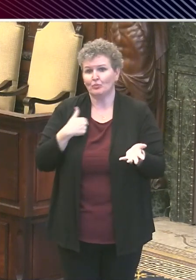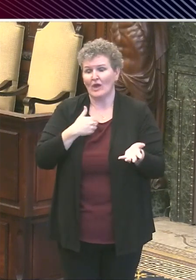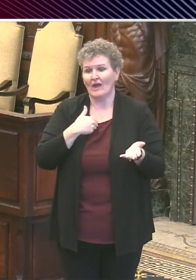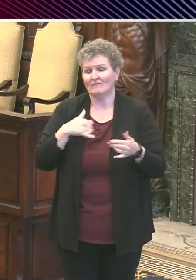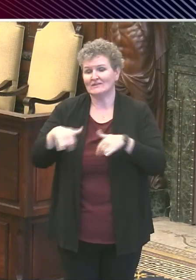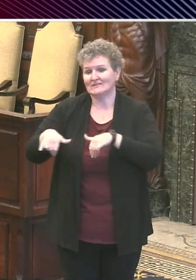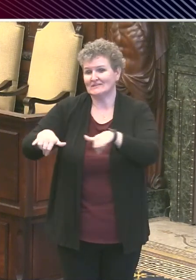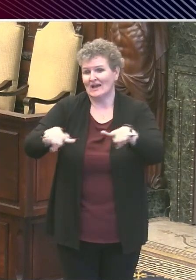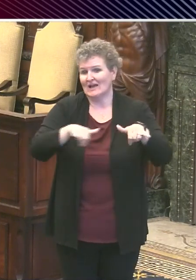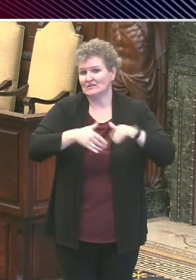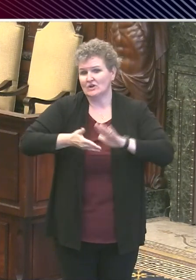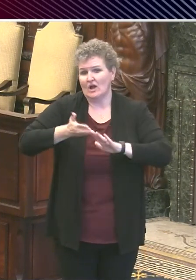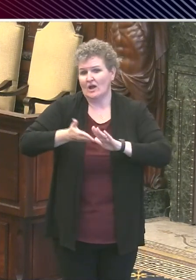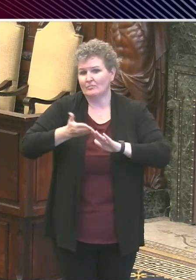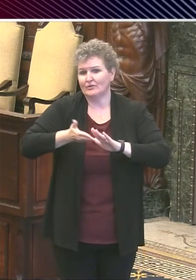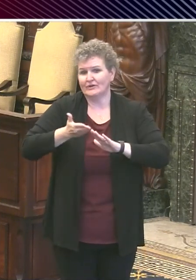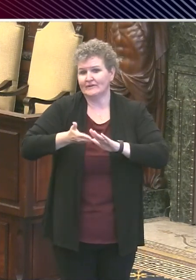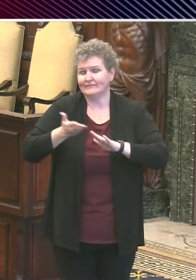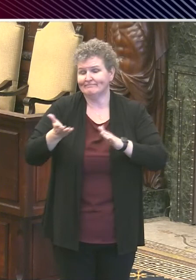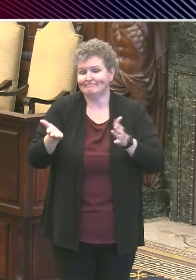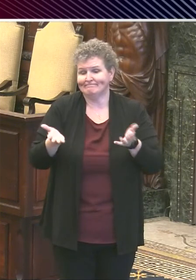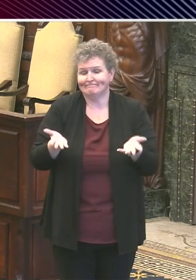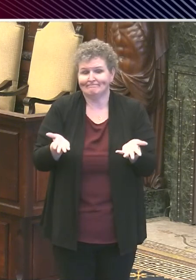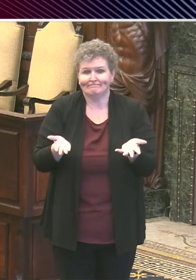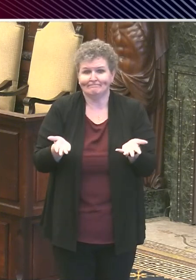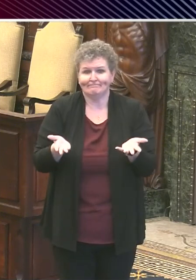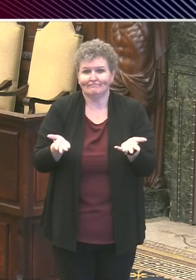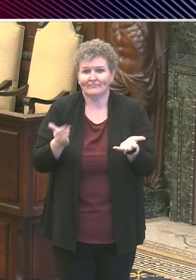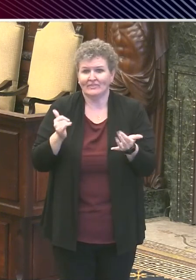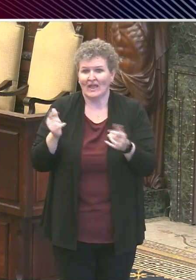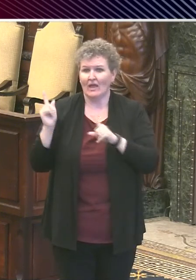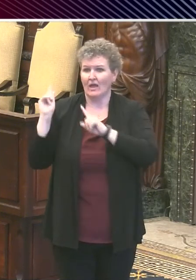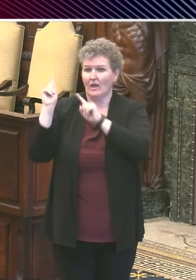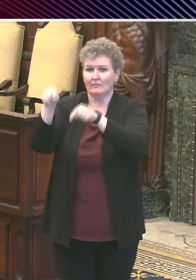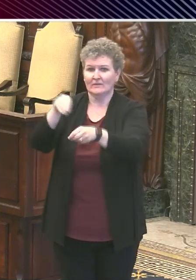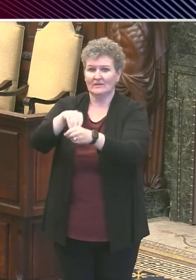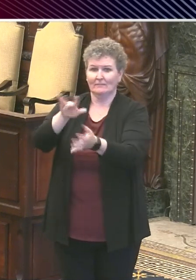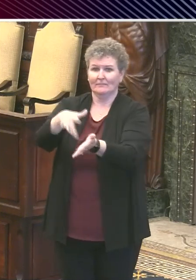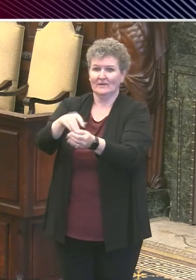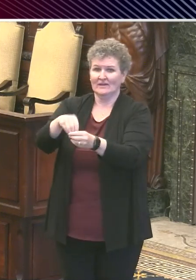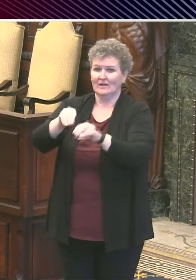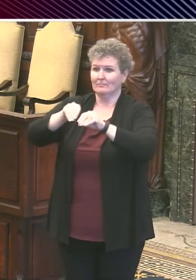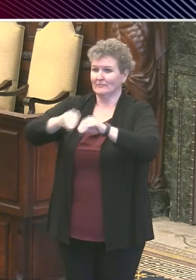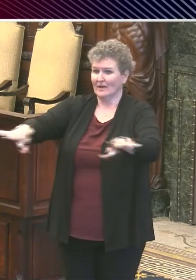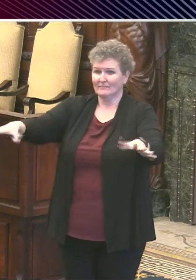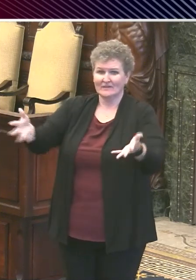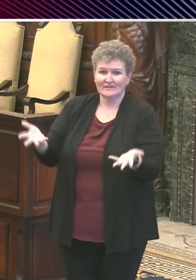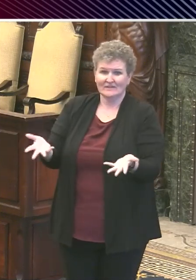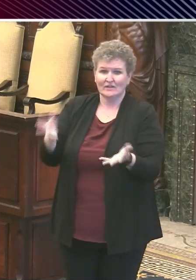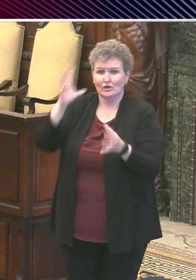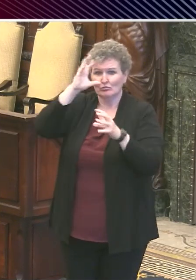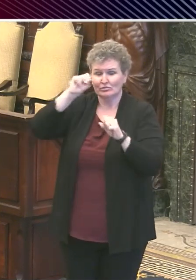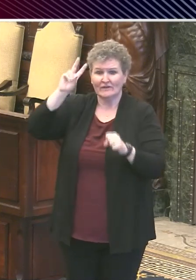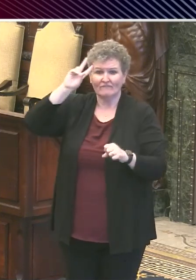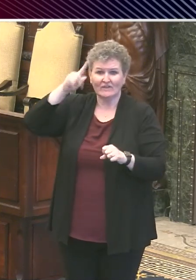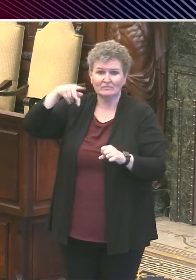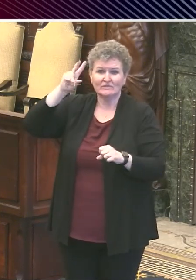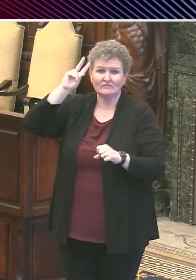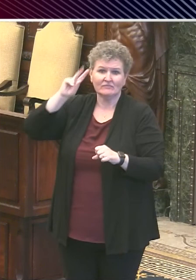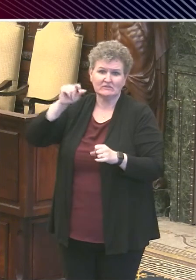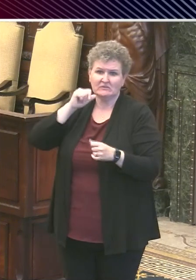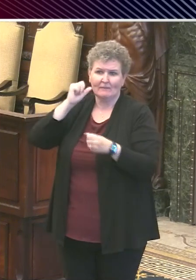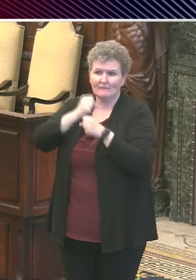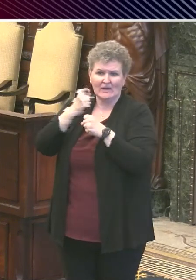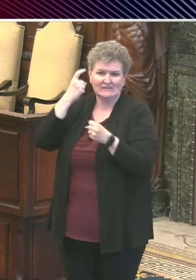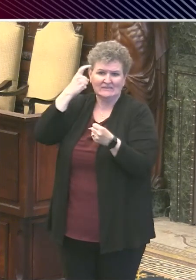the middle of the pandemic, which doesn't make any sense to anyone. I would think that where the FOP lodge is located is